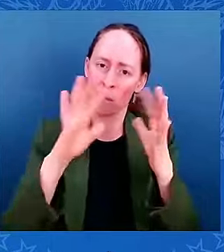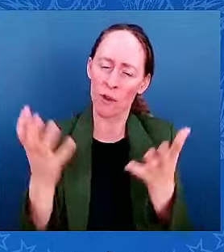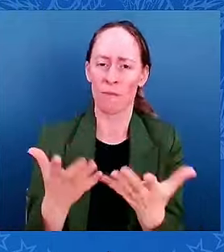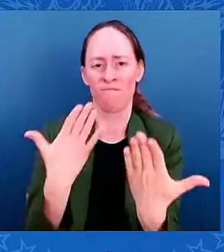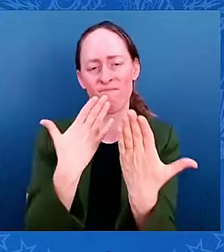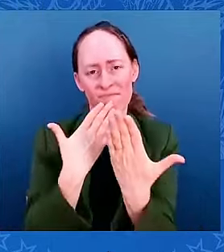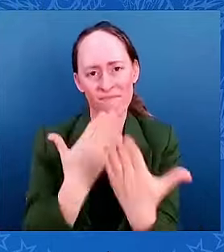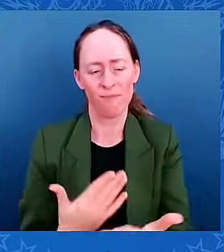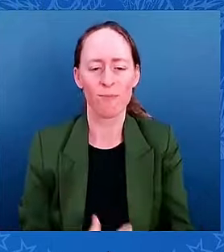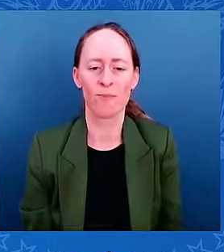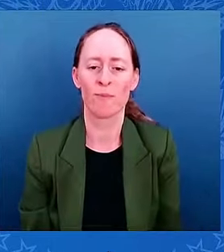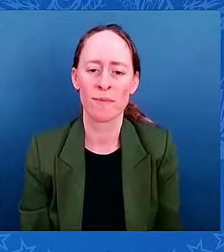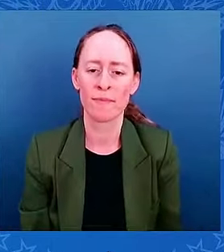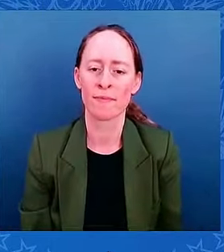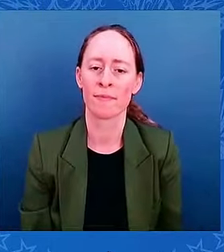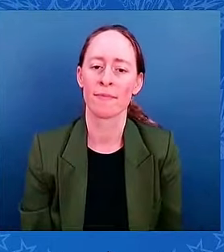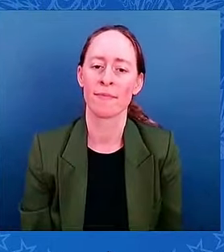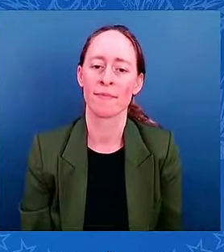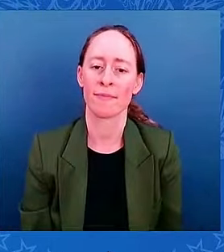Ann Arbor.